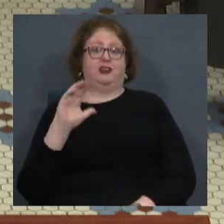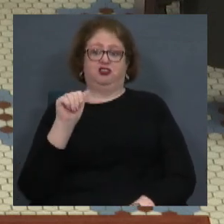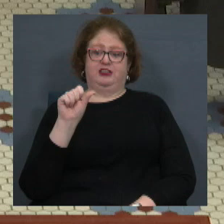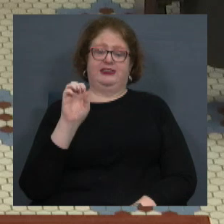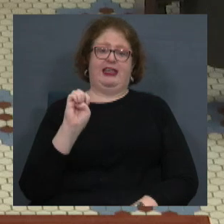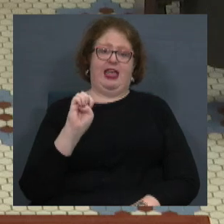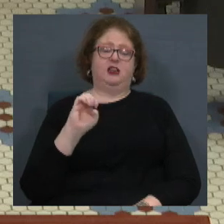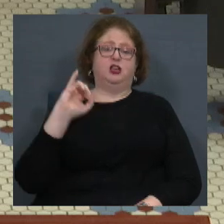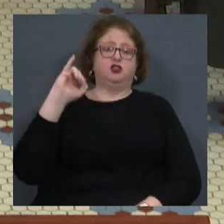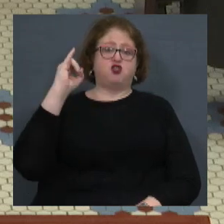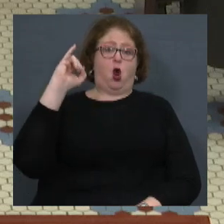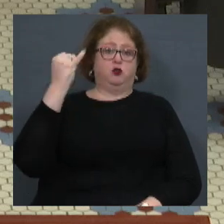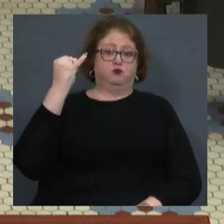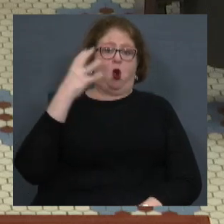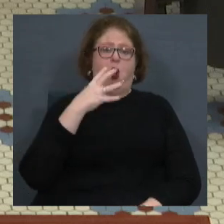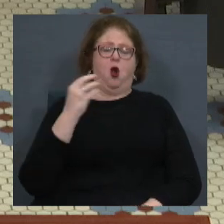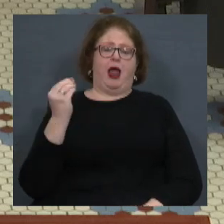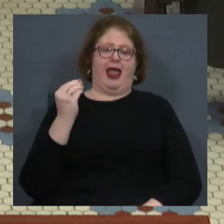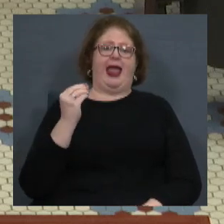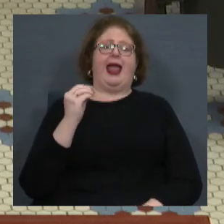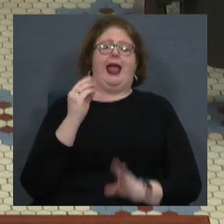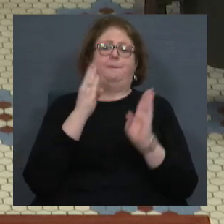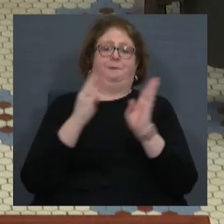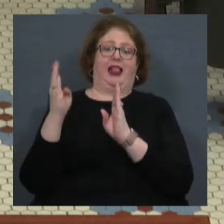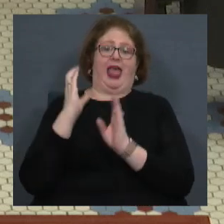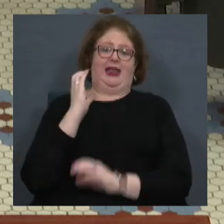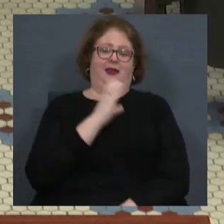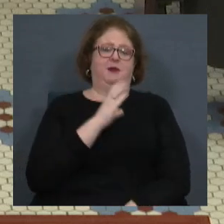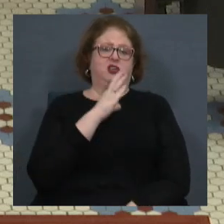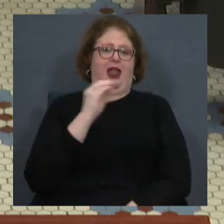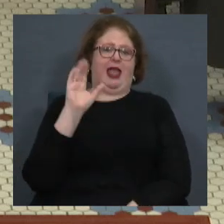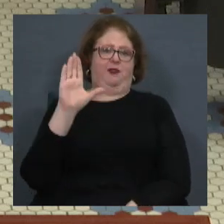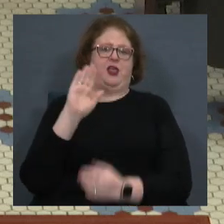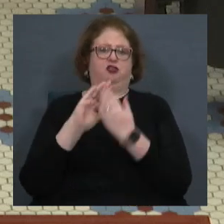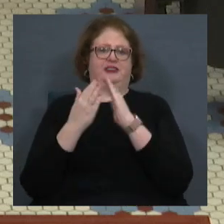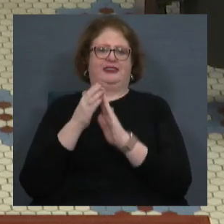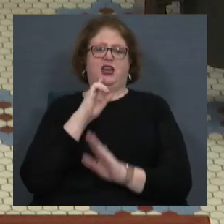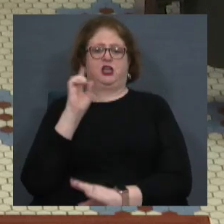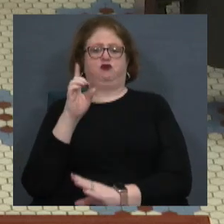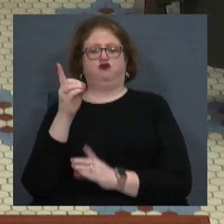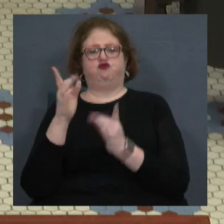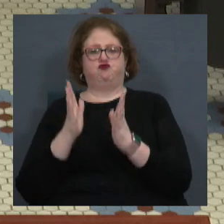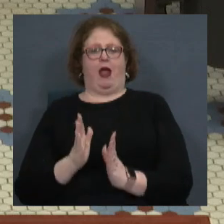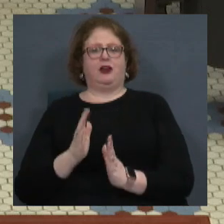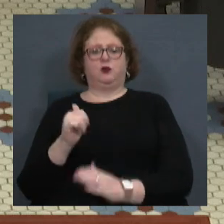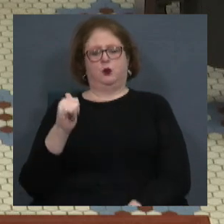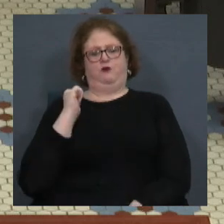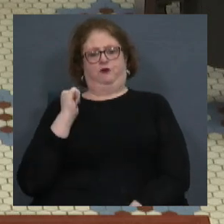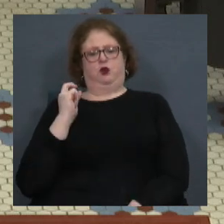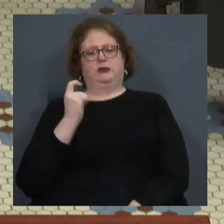Commission and the Jonesboro City Board of Directors refused to grant the requested SUP